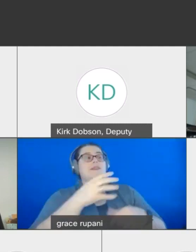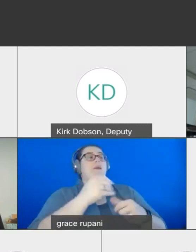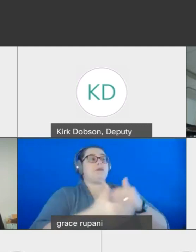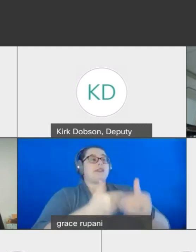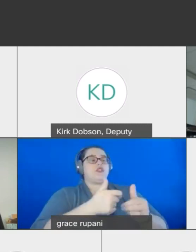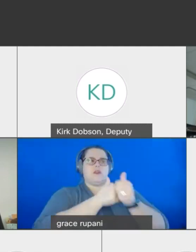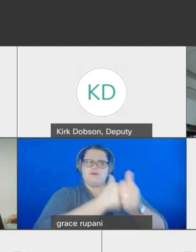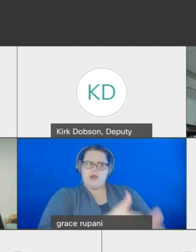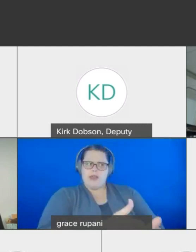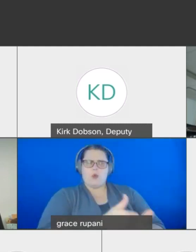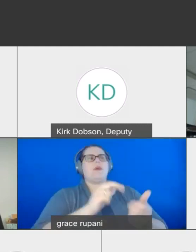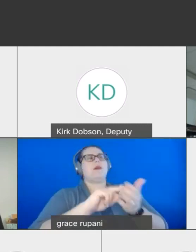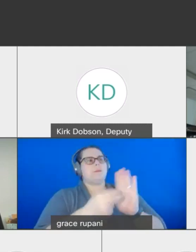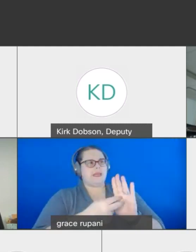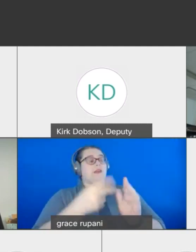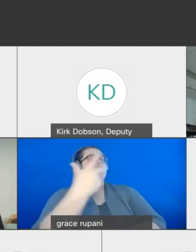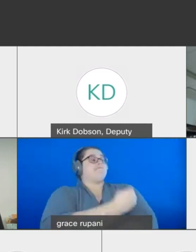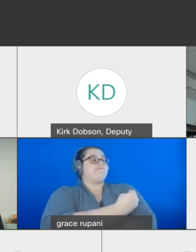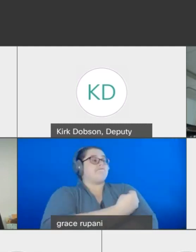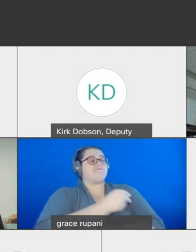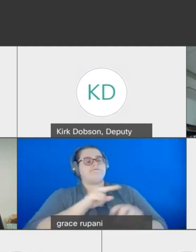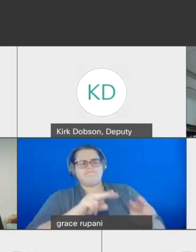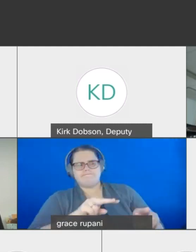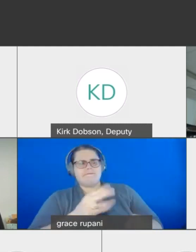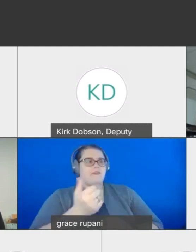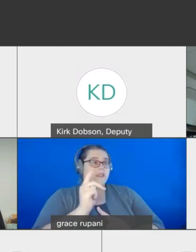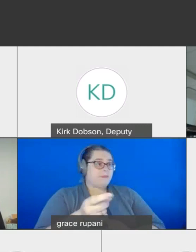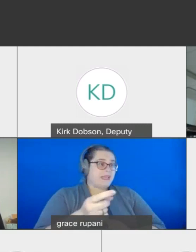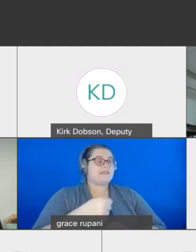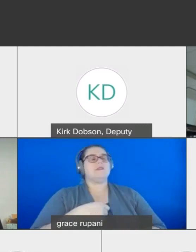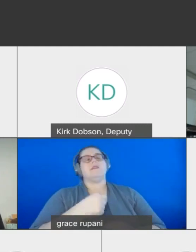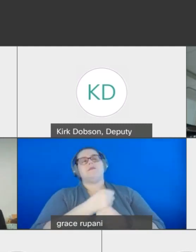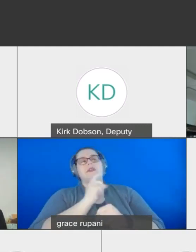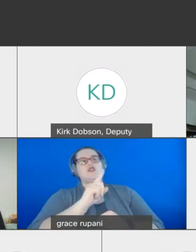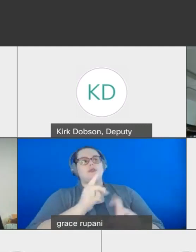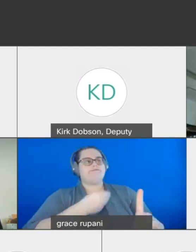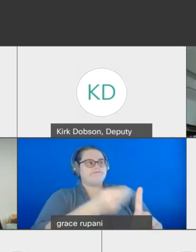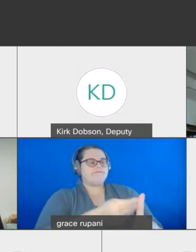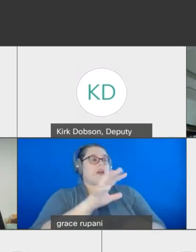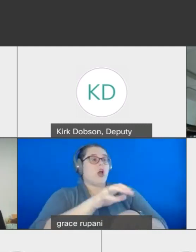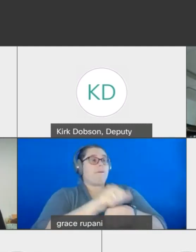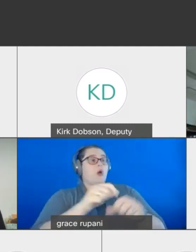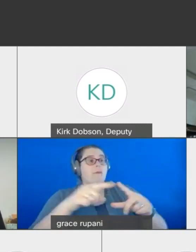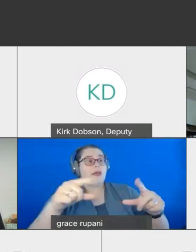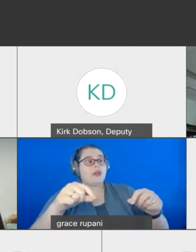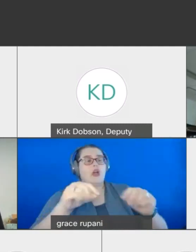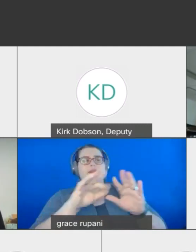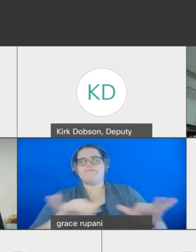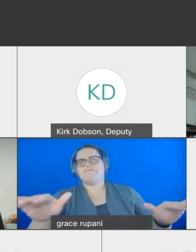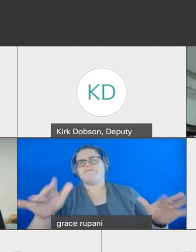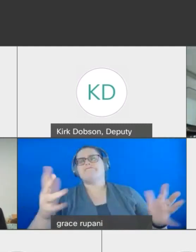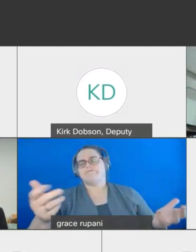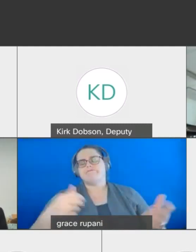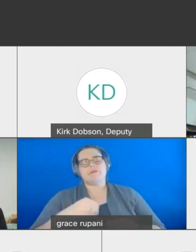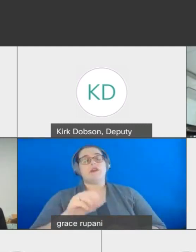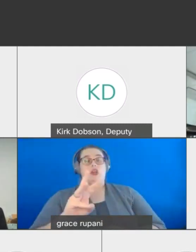the 15-minute waiting period, that an appointment card is provided. I mean, as Winslow said, this